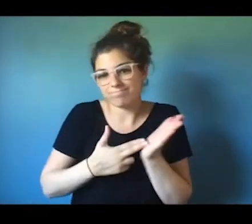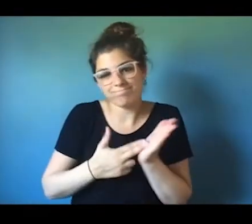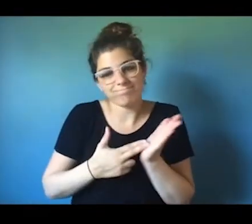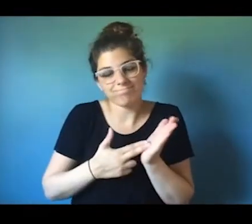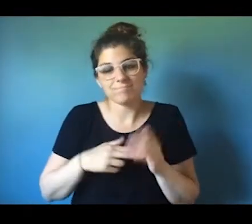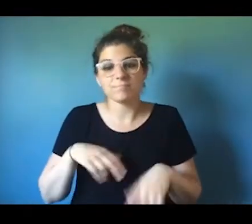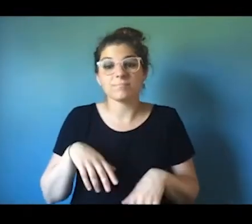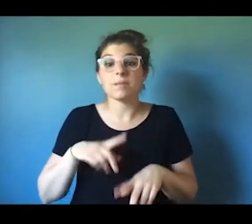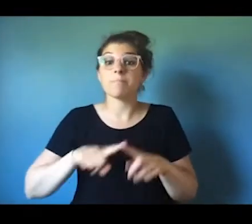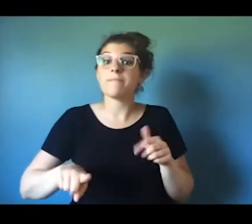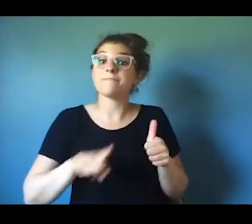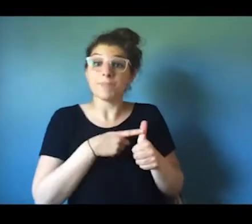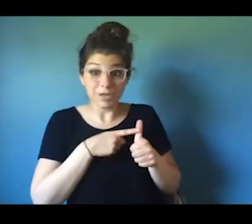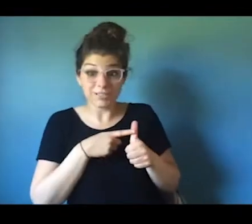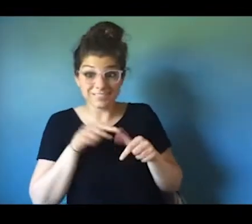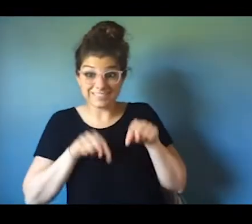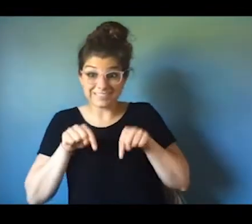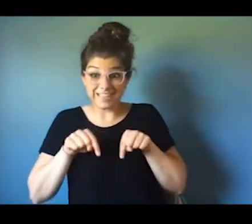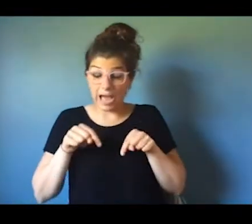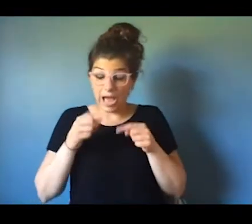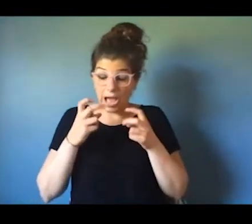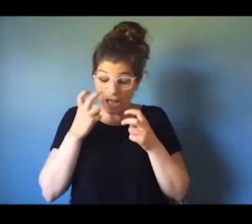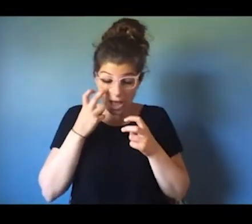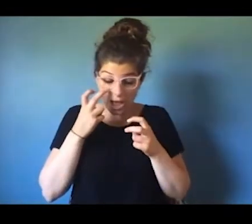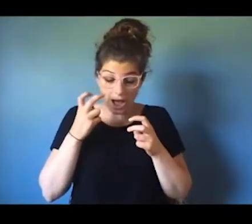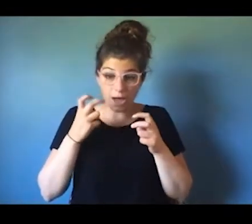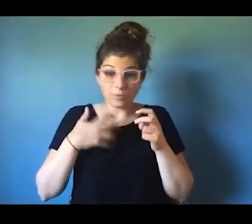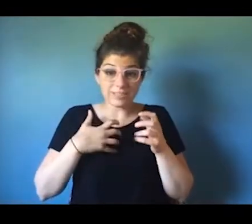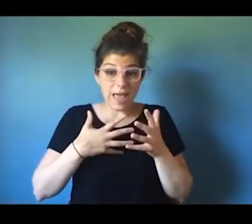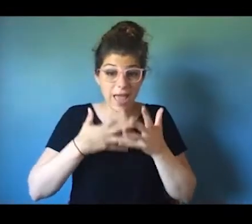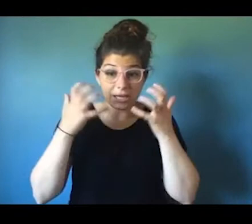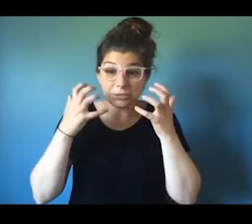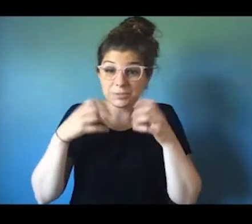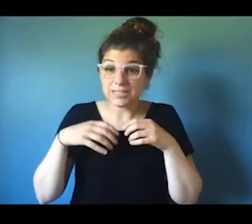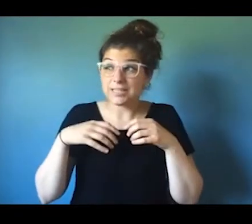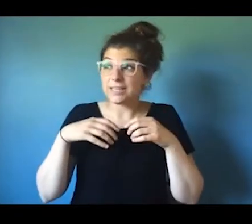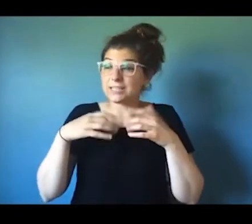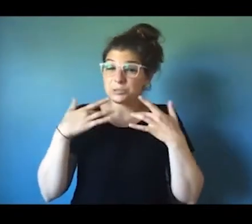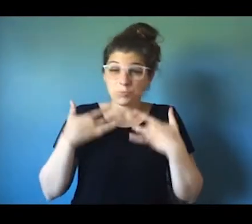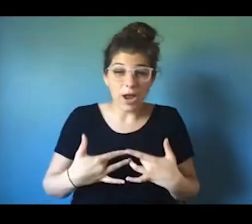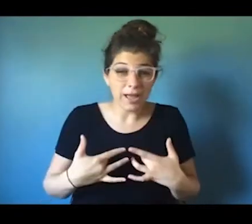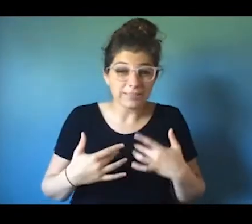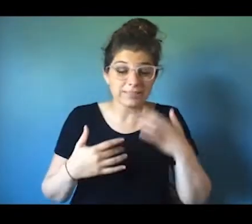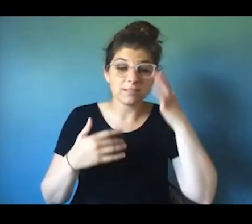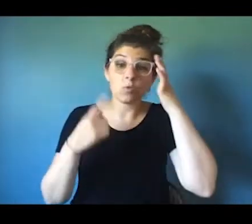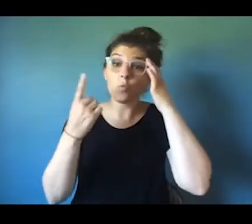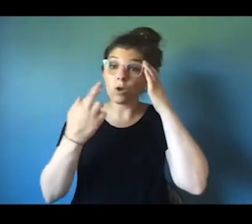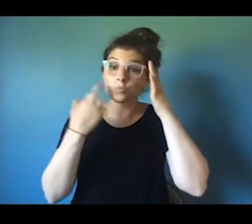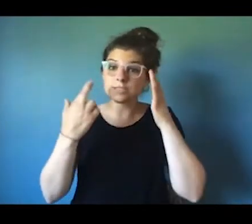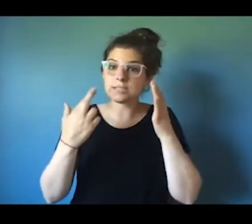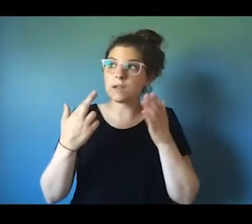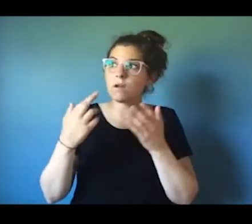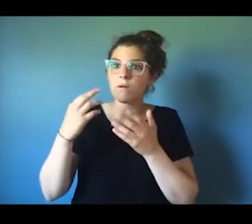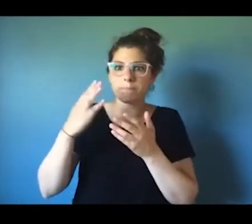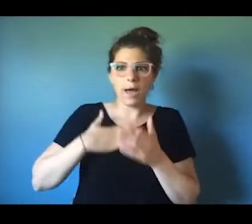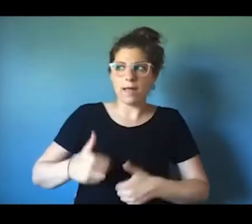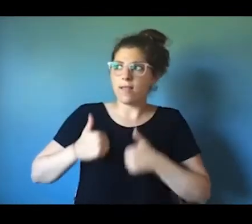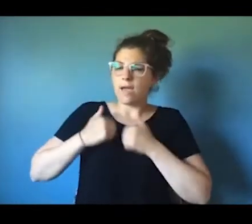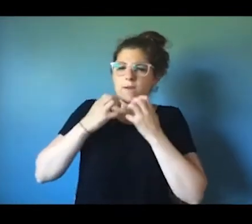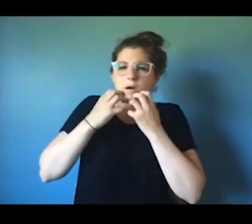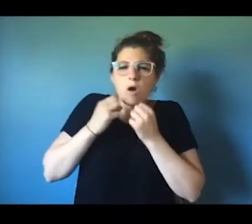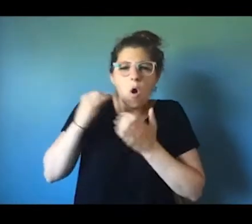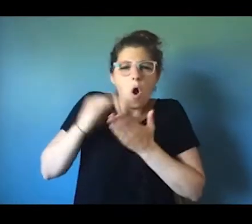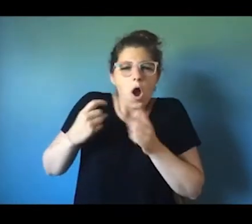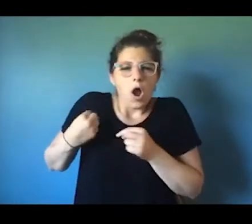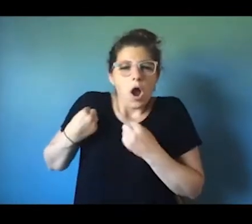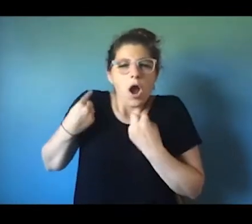want. And I believe that to the bottom of my heart. But at the first, I was so angry and I was so depressed. And